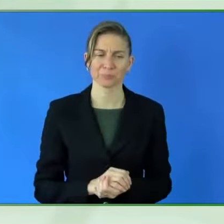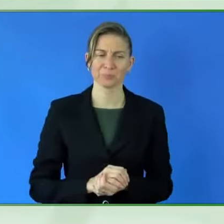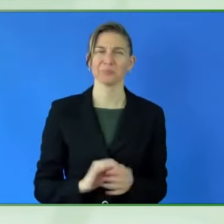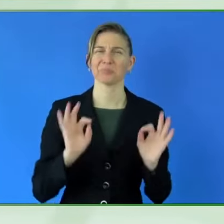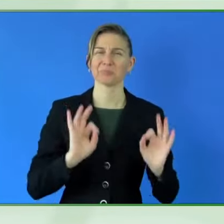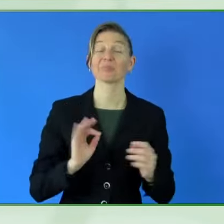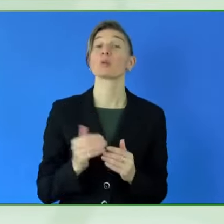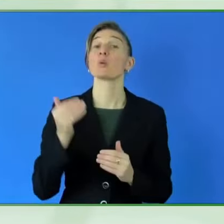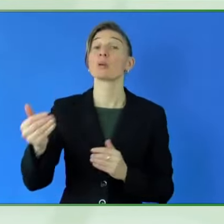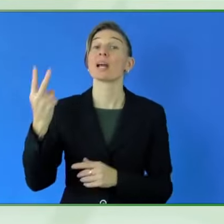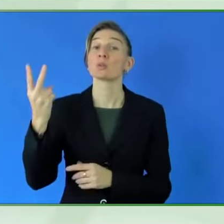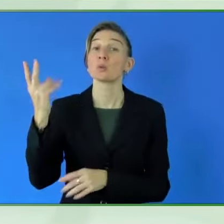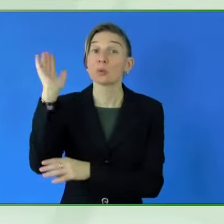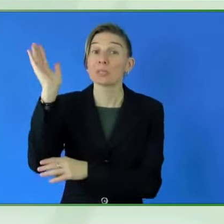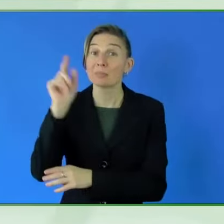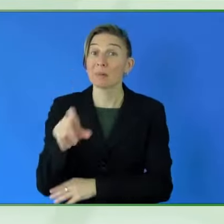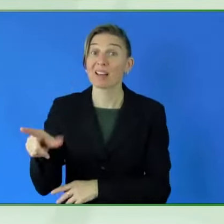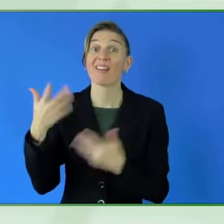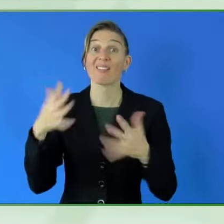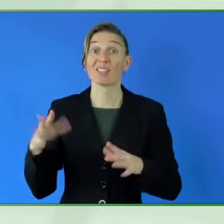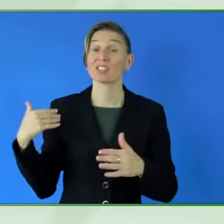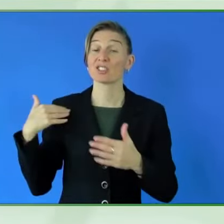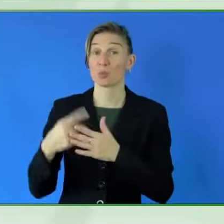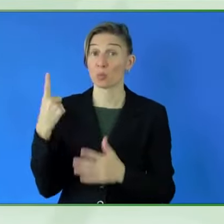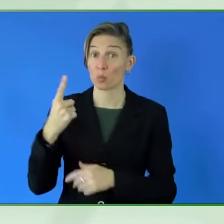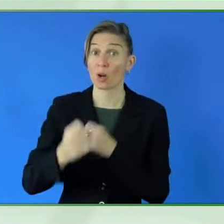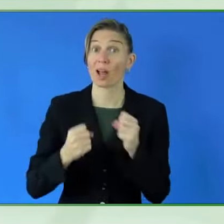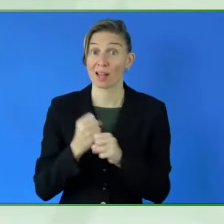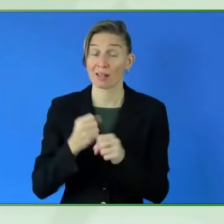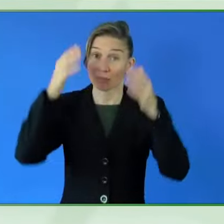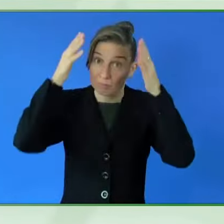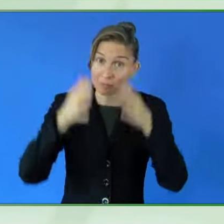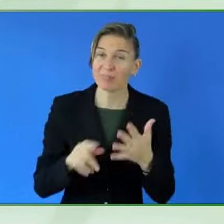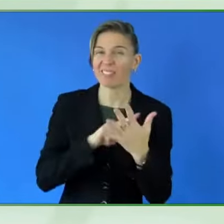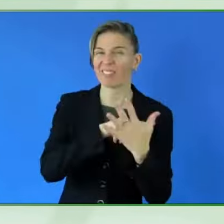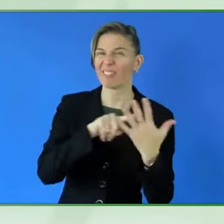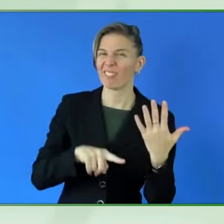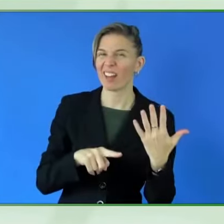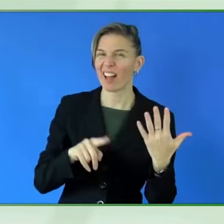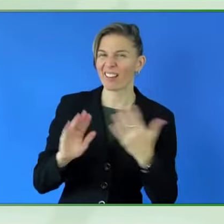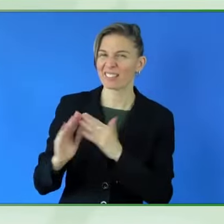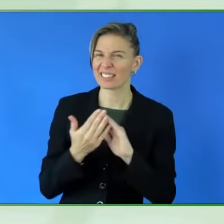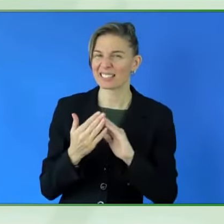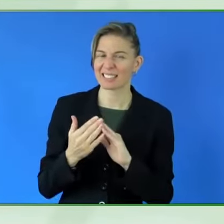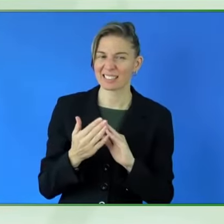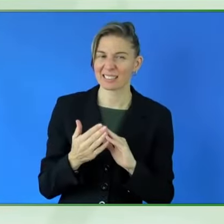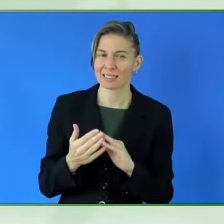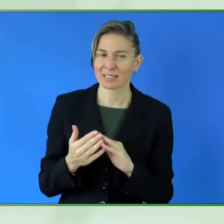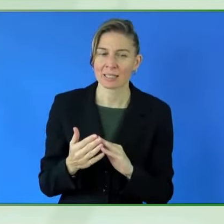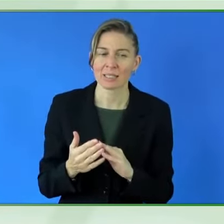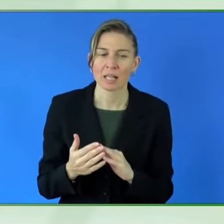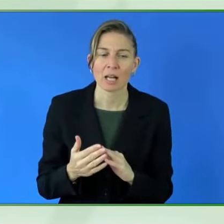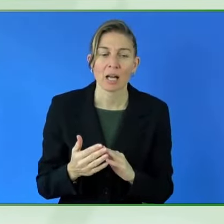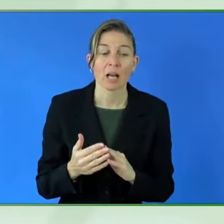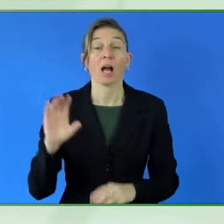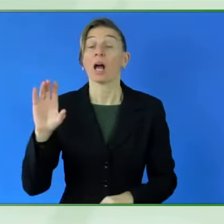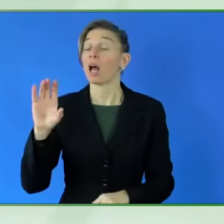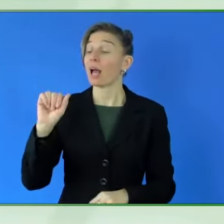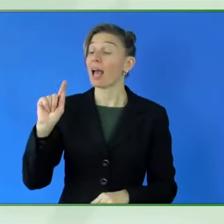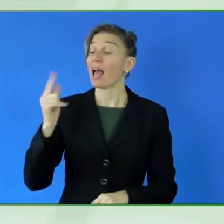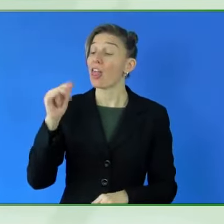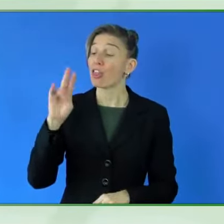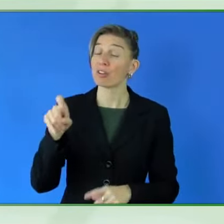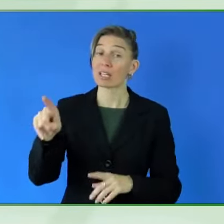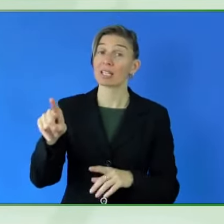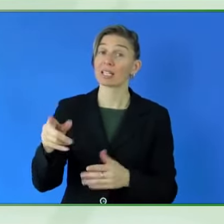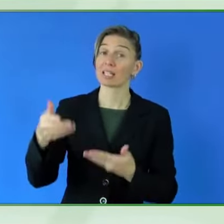past 12 months in these 5 cities that we're working with right now. Katherine and Yulia, if you could just introduce yourselves, and then we'll have a